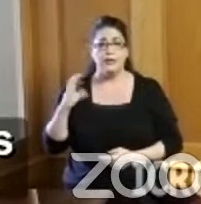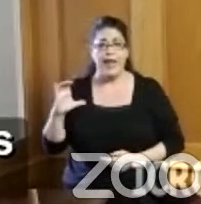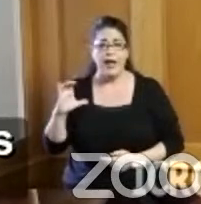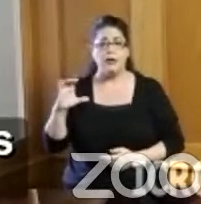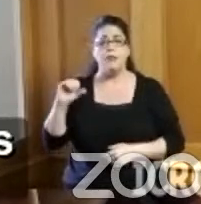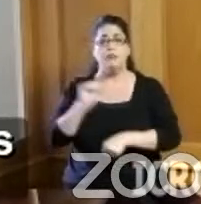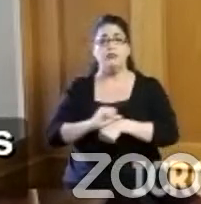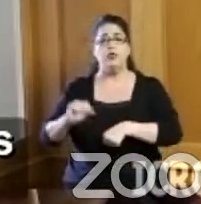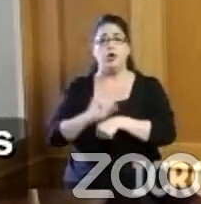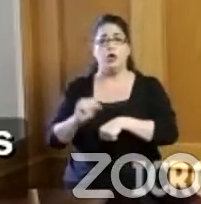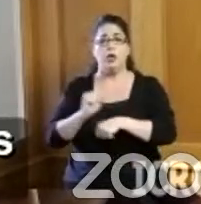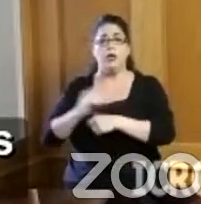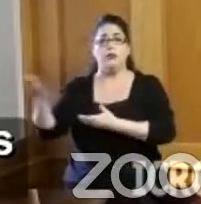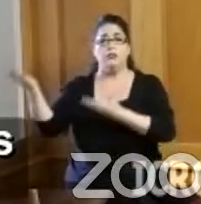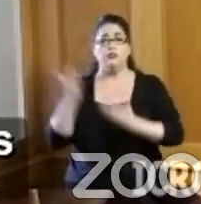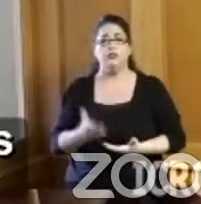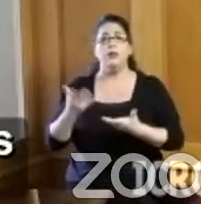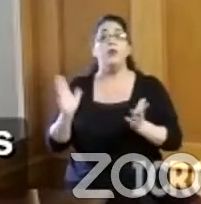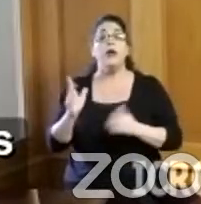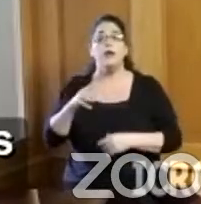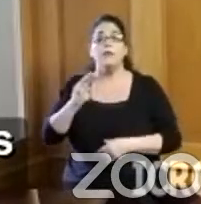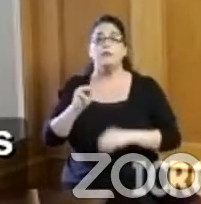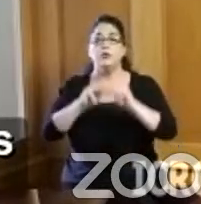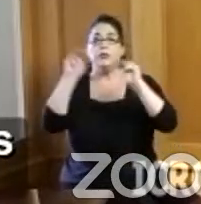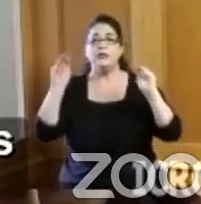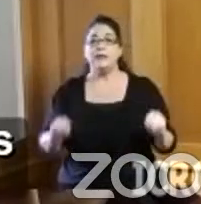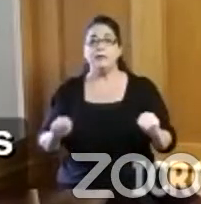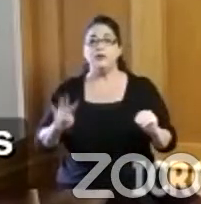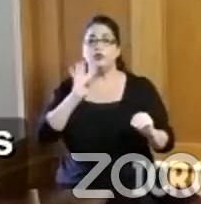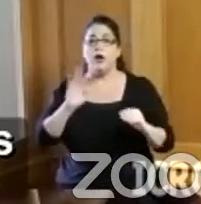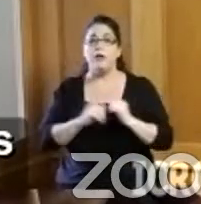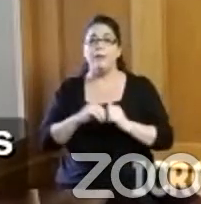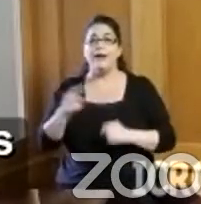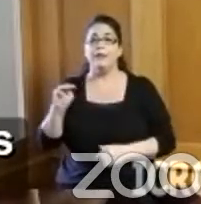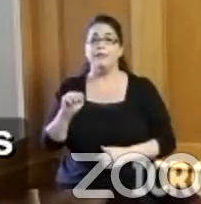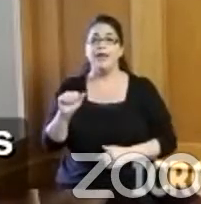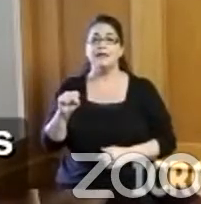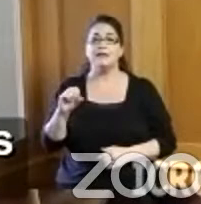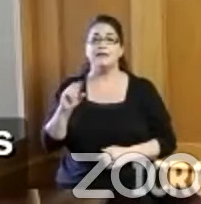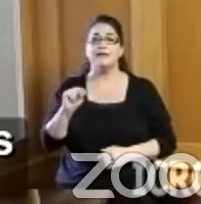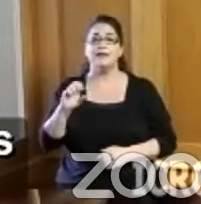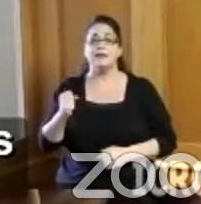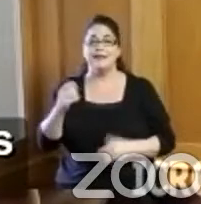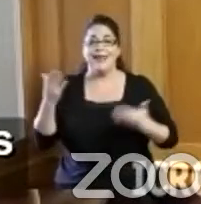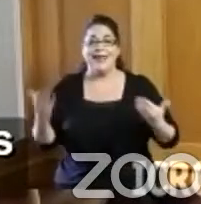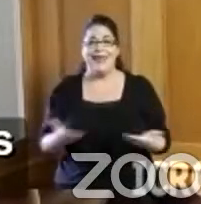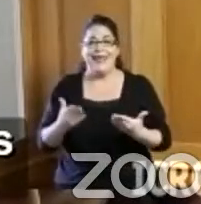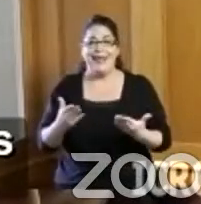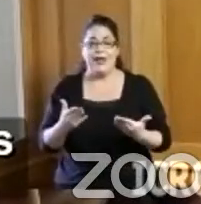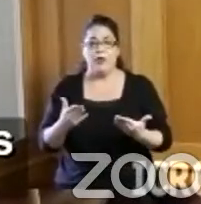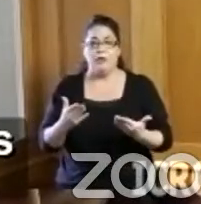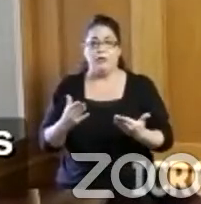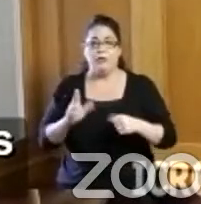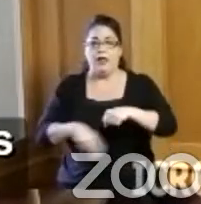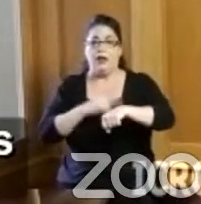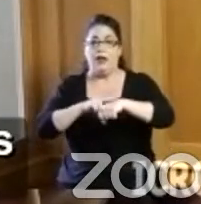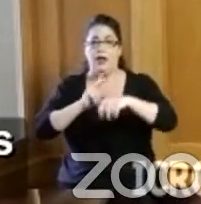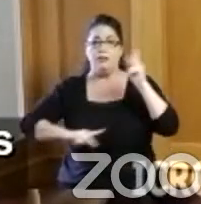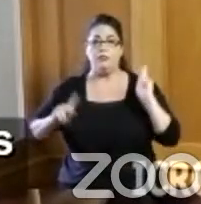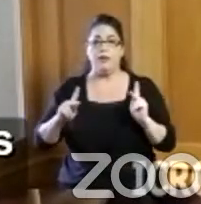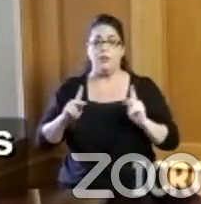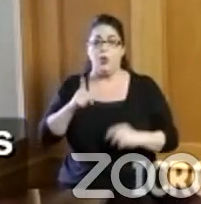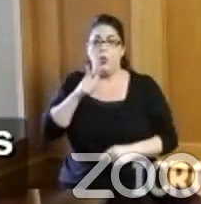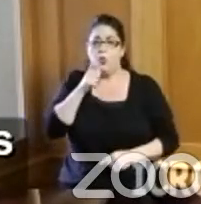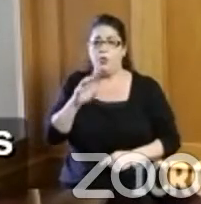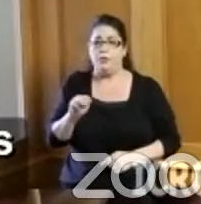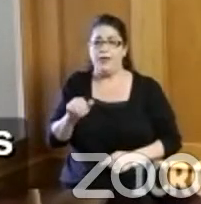looking to bring in the museum centers to talk about the Masons that was here. It ain't no more secret anywhere no more. Who the